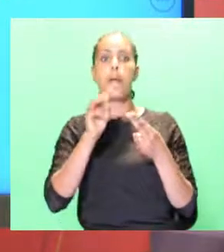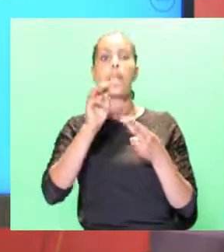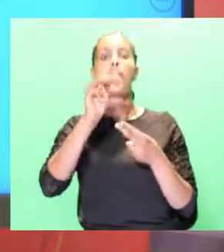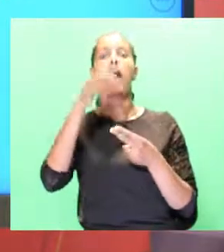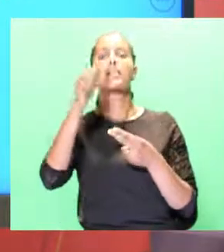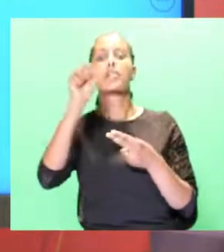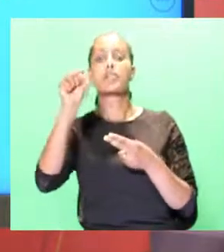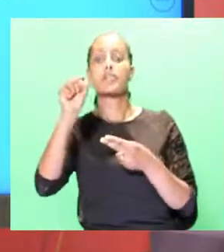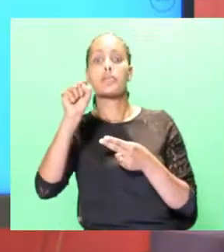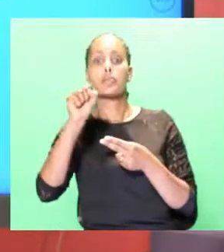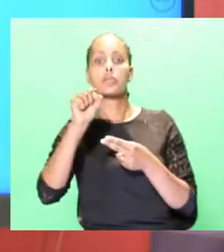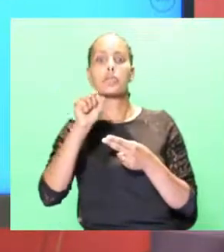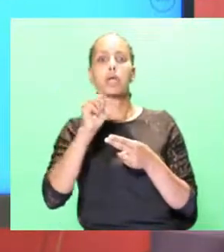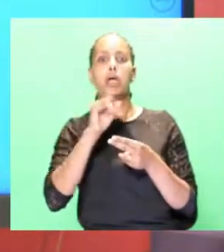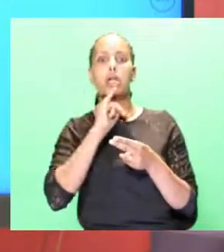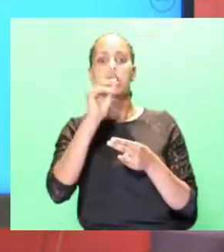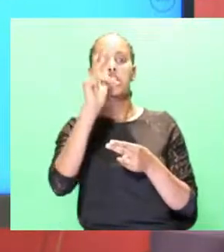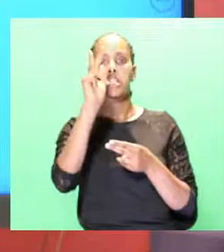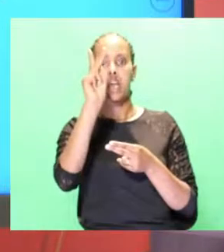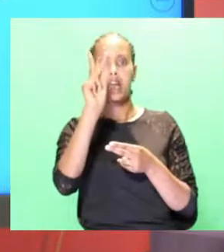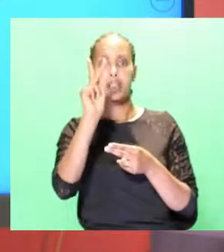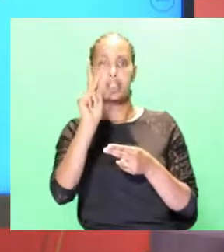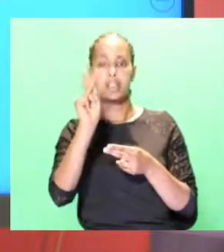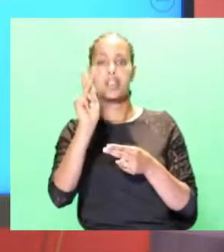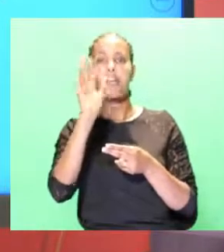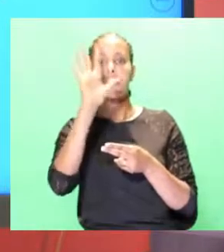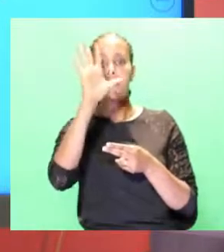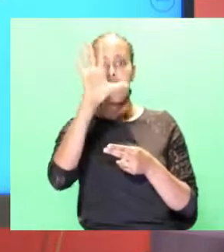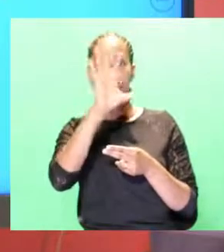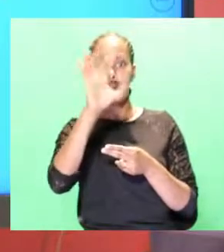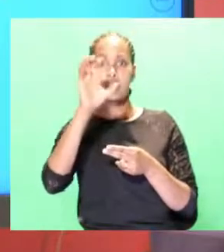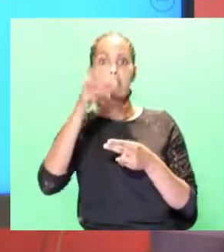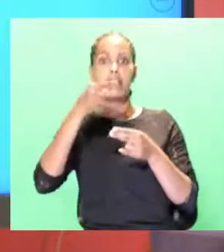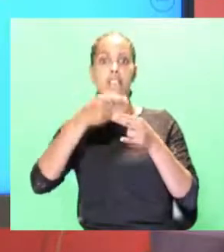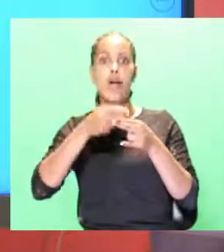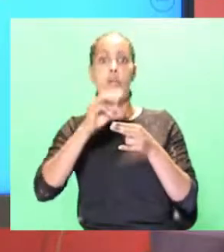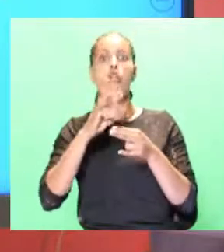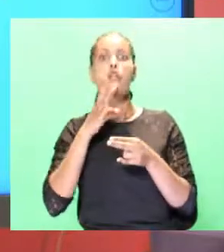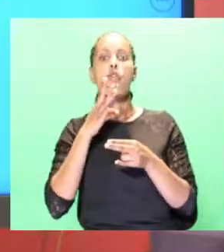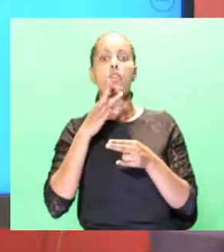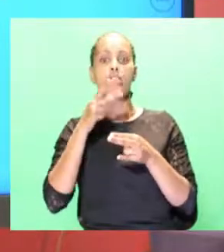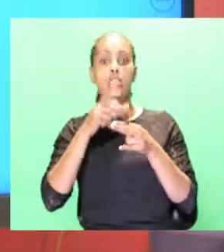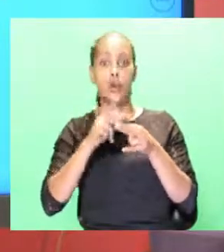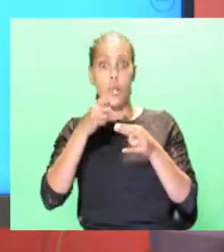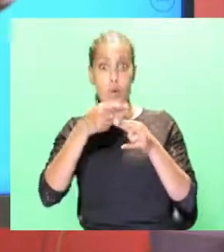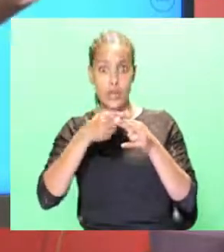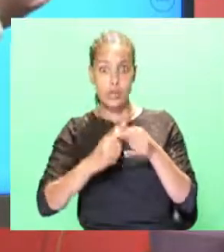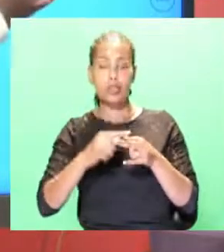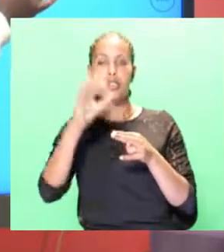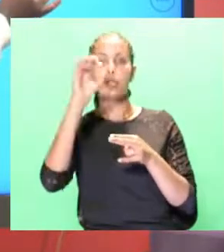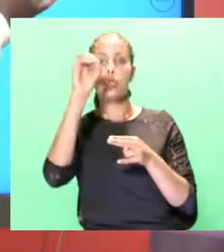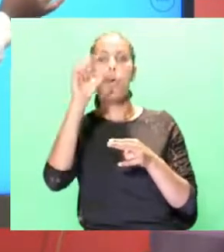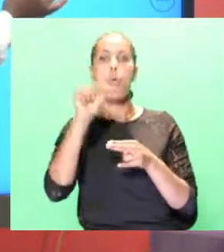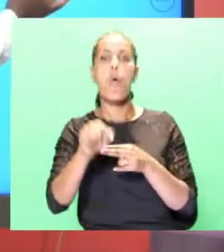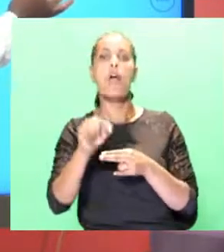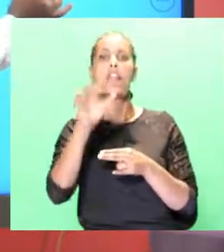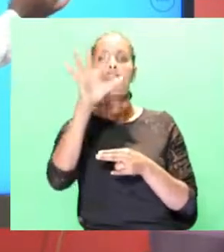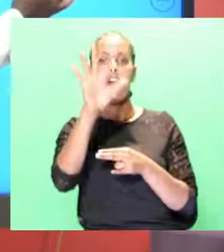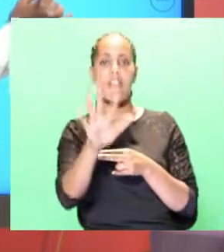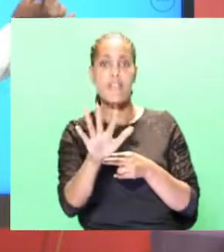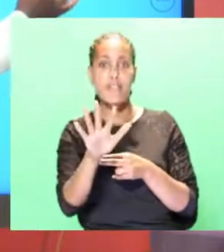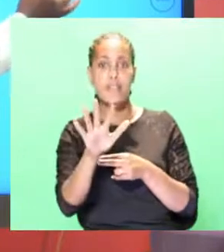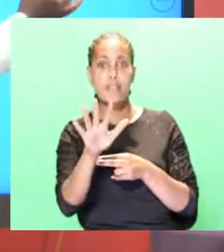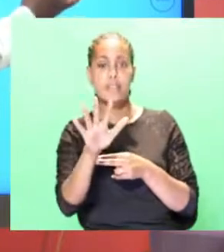mass of the solvent in kg. 500 gram of water in kilogram is